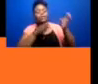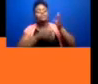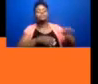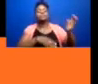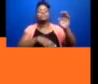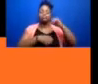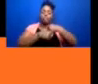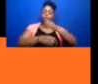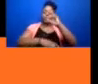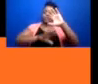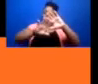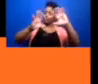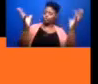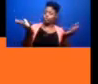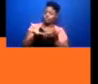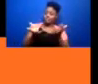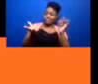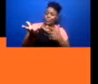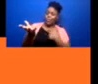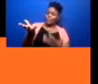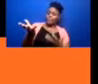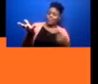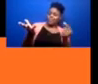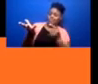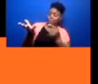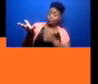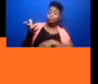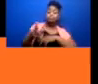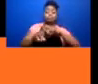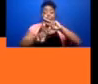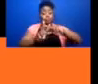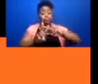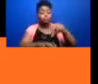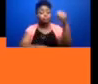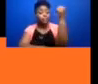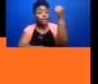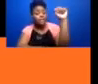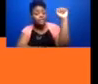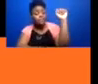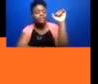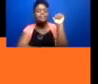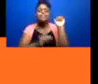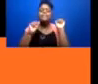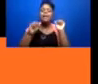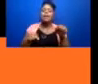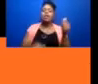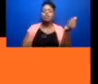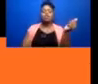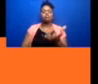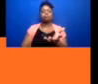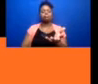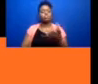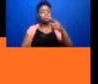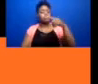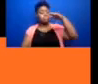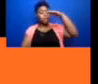2, hashtag activism can hide the disabilities of the Black people